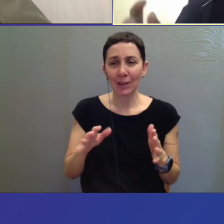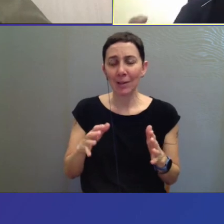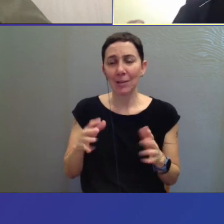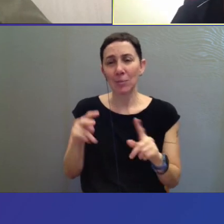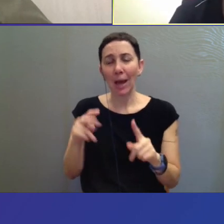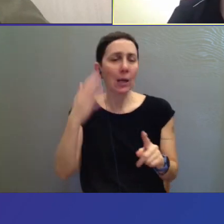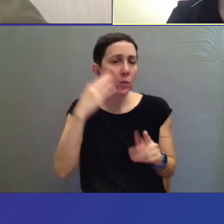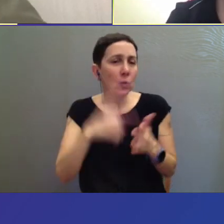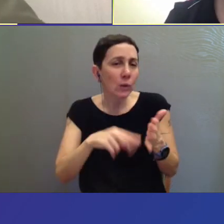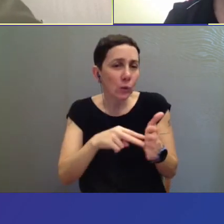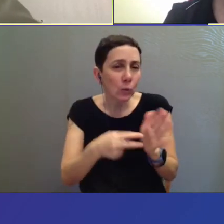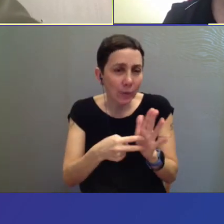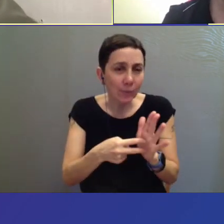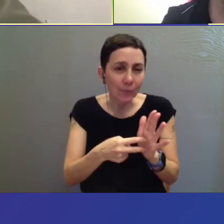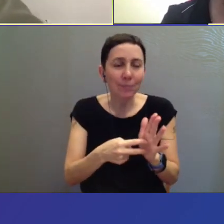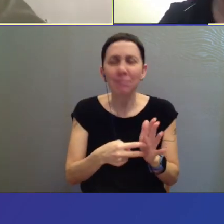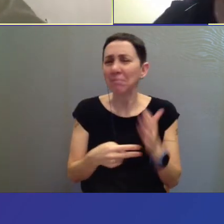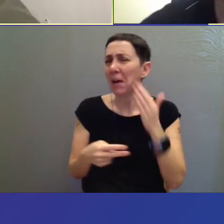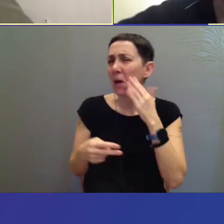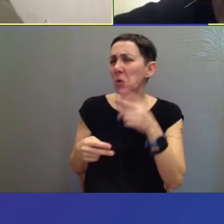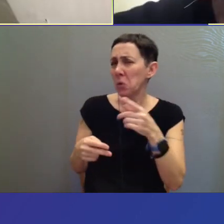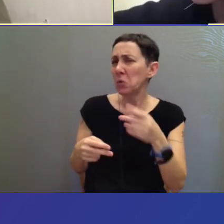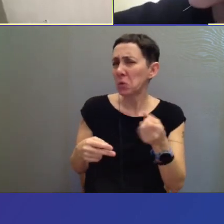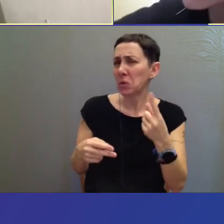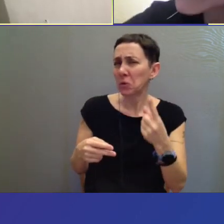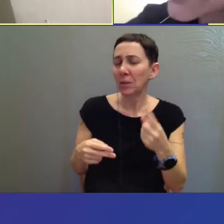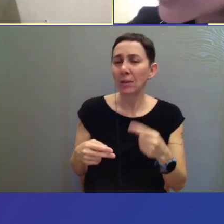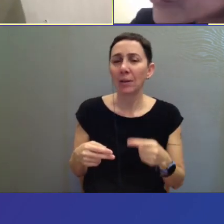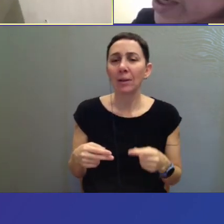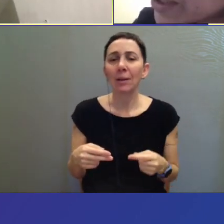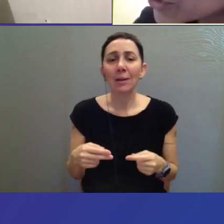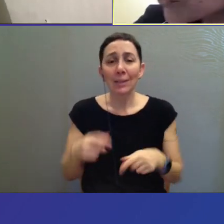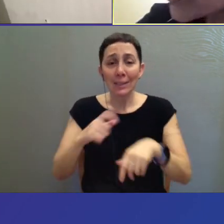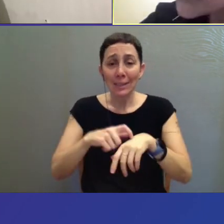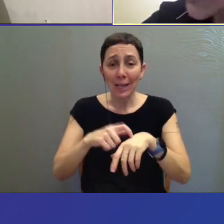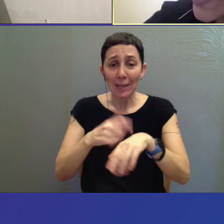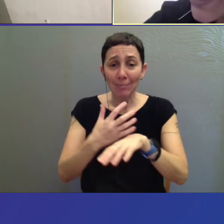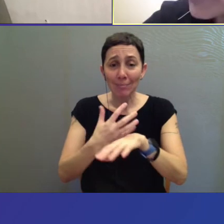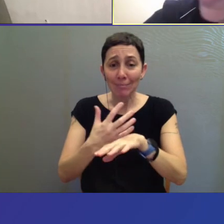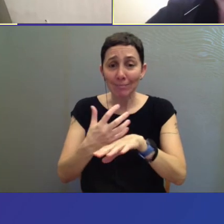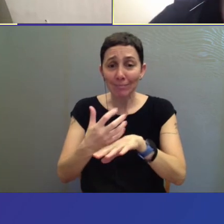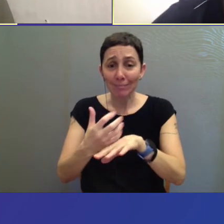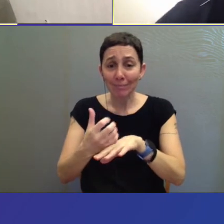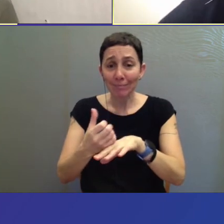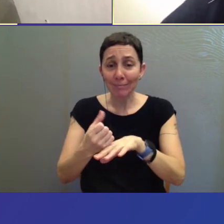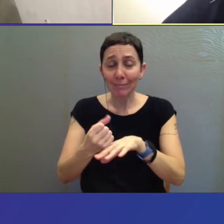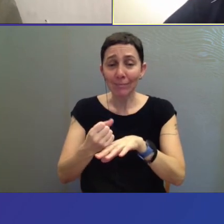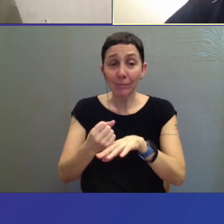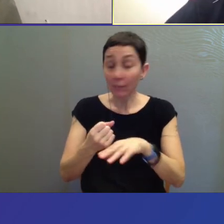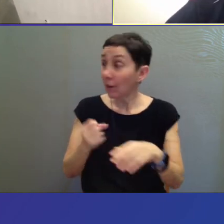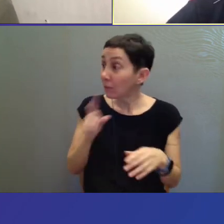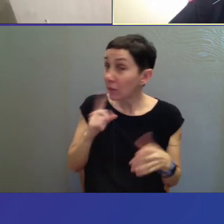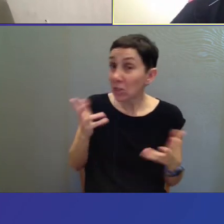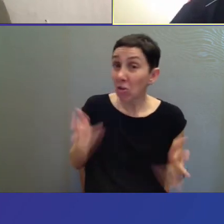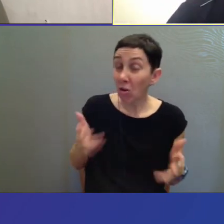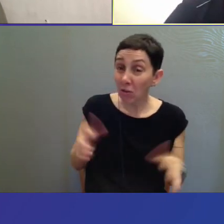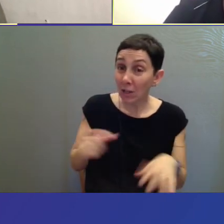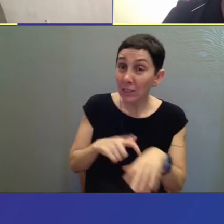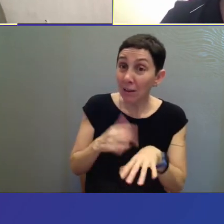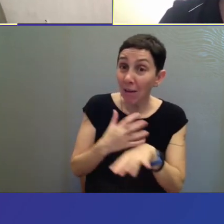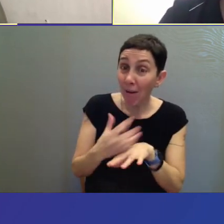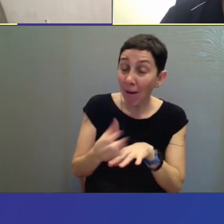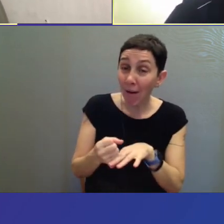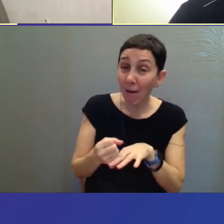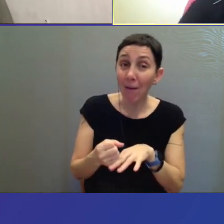what you mean. I know you do. Yeah. So we're running really short of time. Already? Yeah.